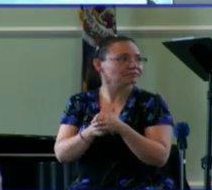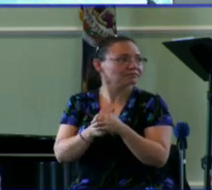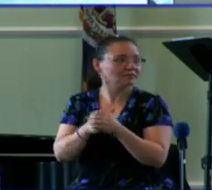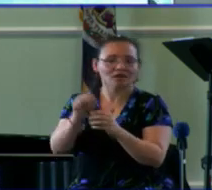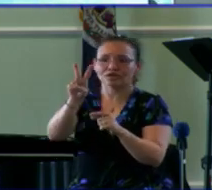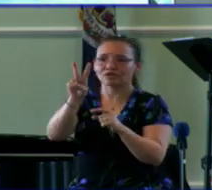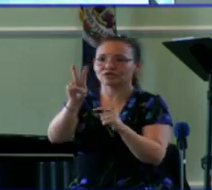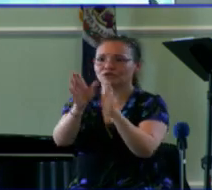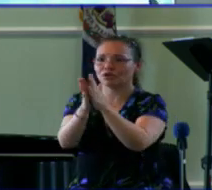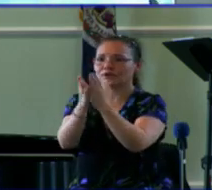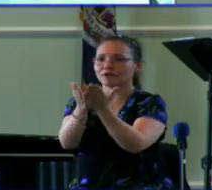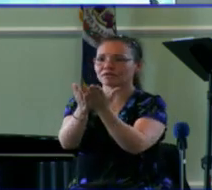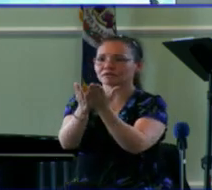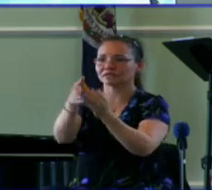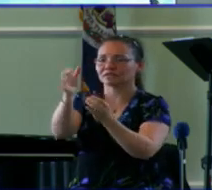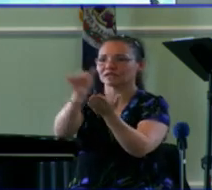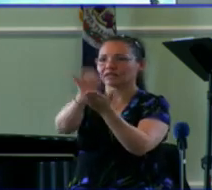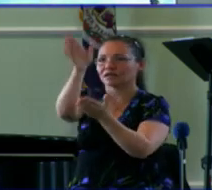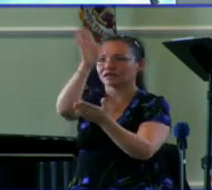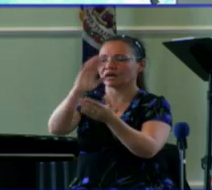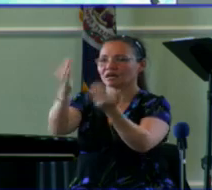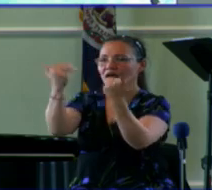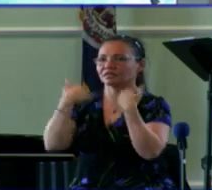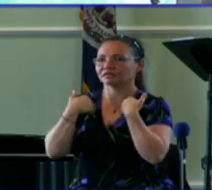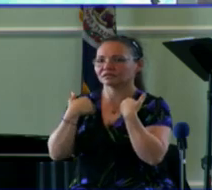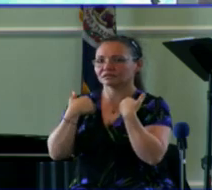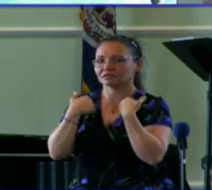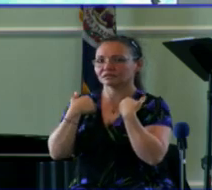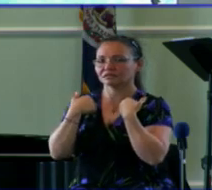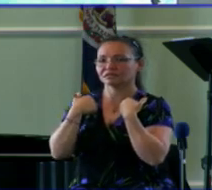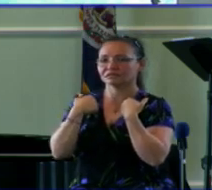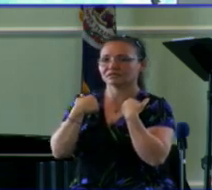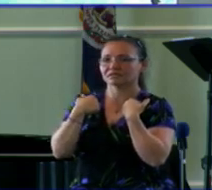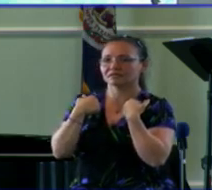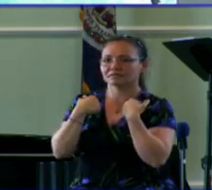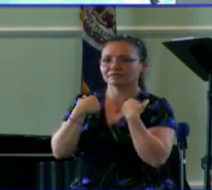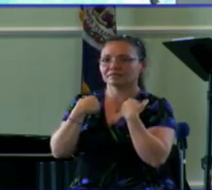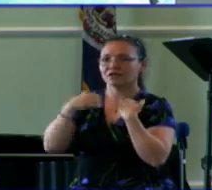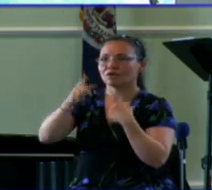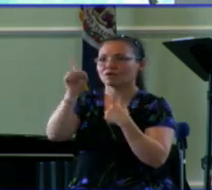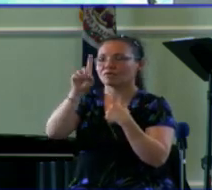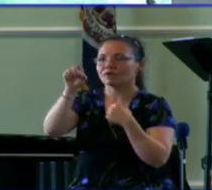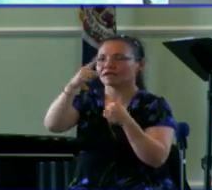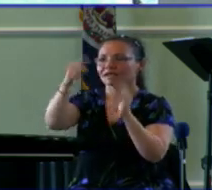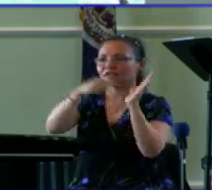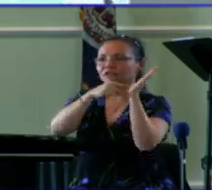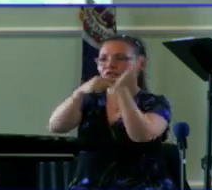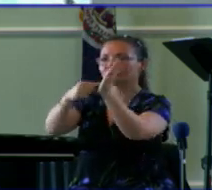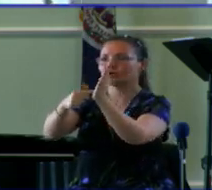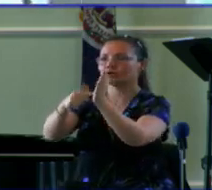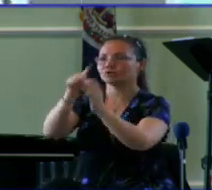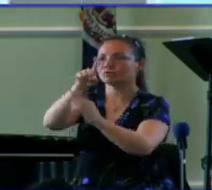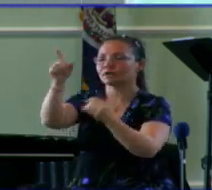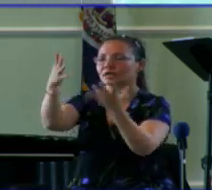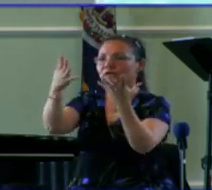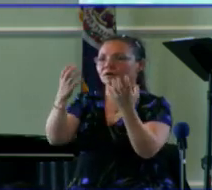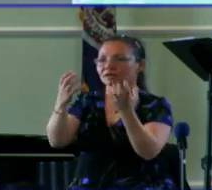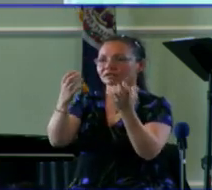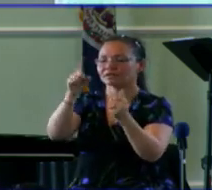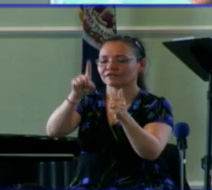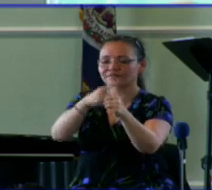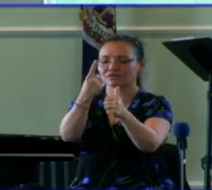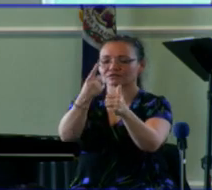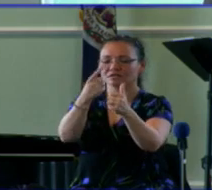There are two books that God has in which He reveals His will. The first book is the